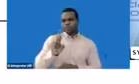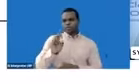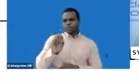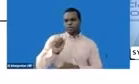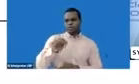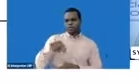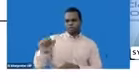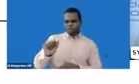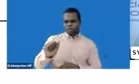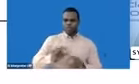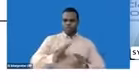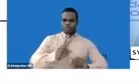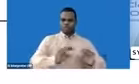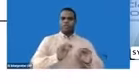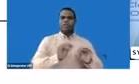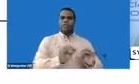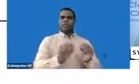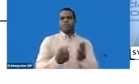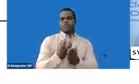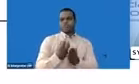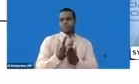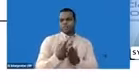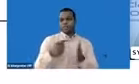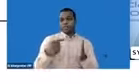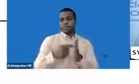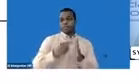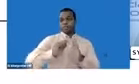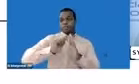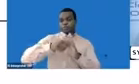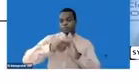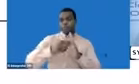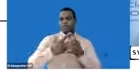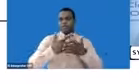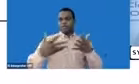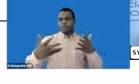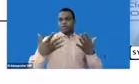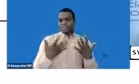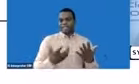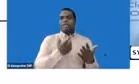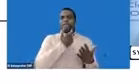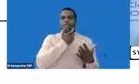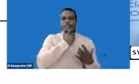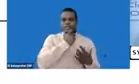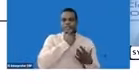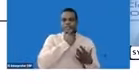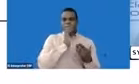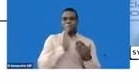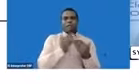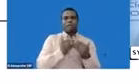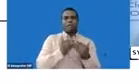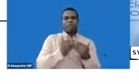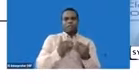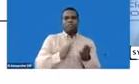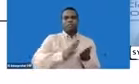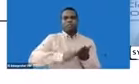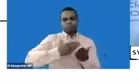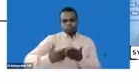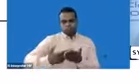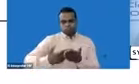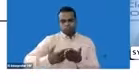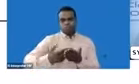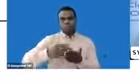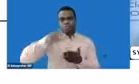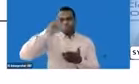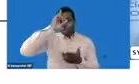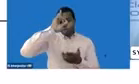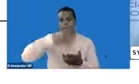in English, but we have also translated it to German and French, which will also be available in